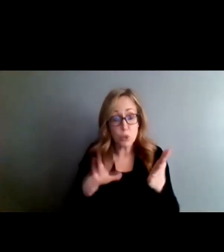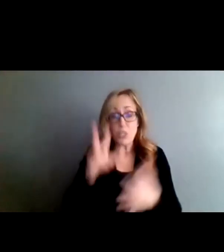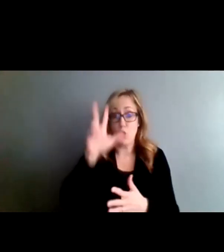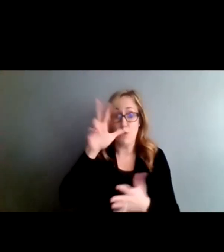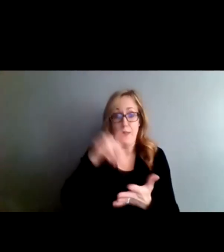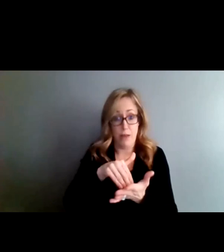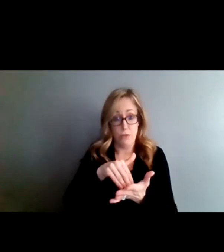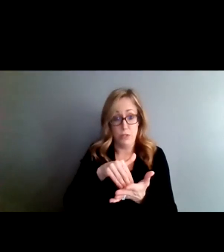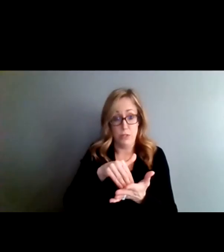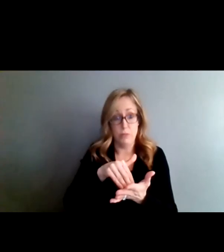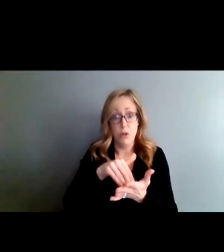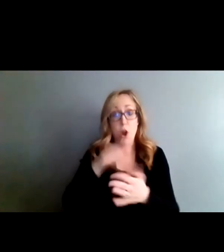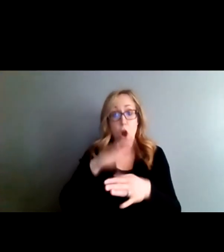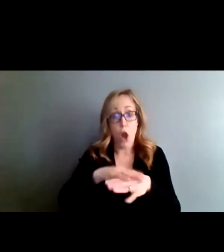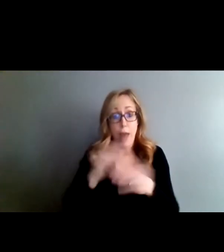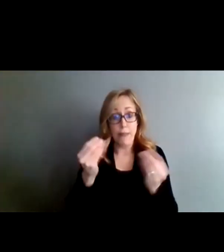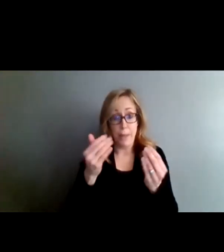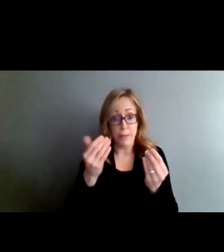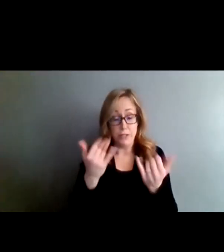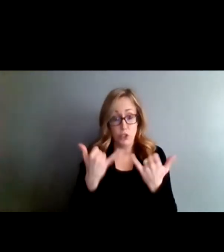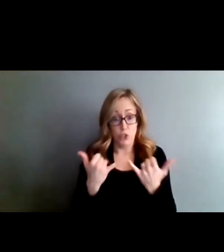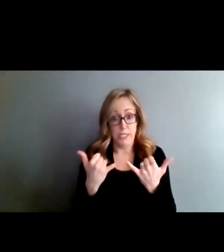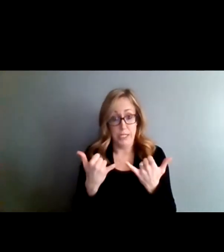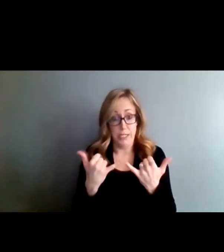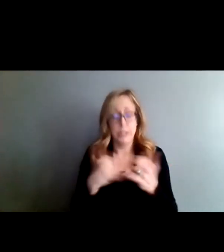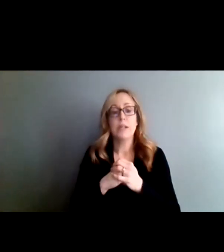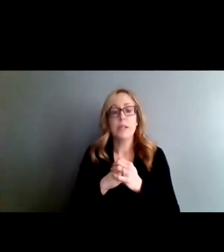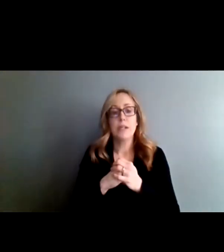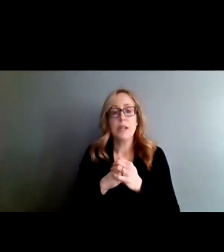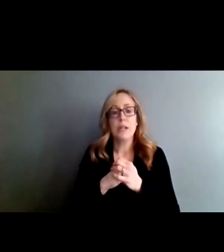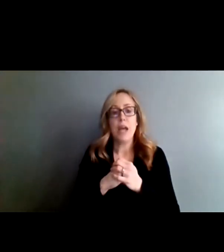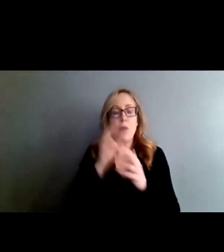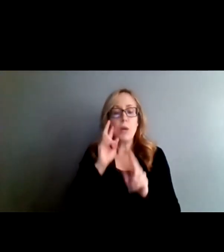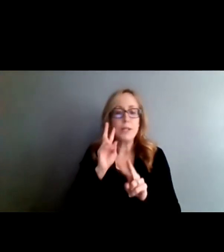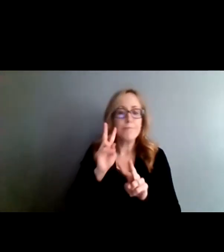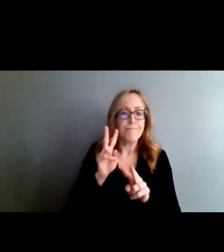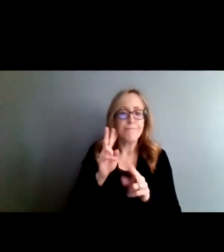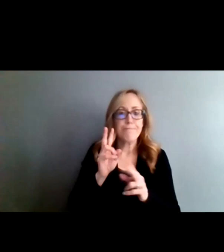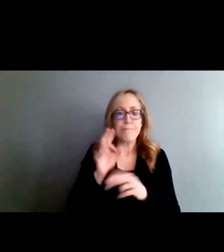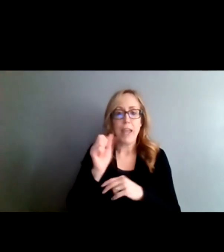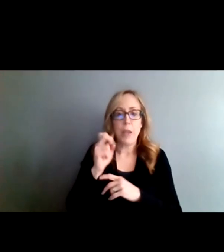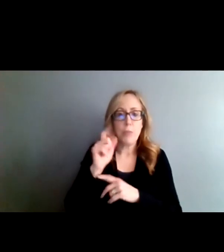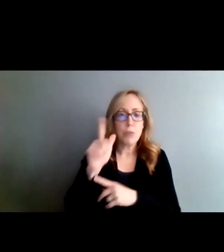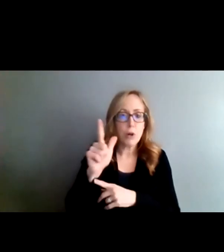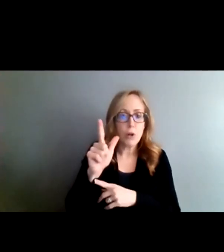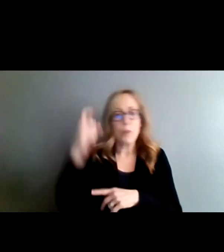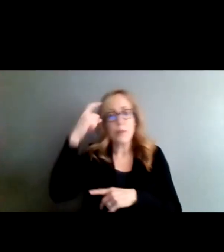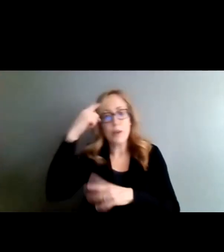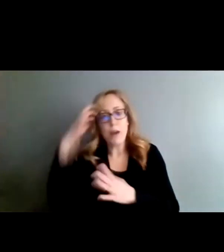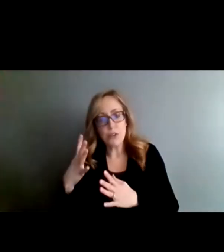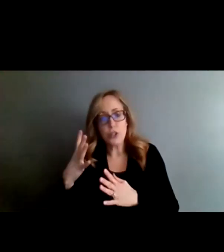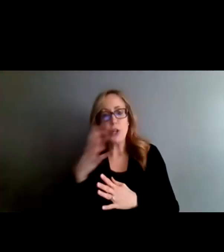our campuses currently, and we're now looking towards April with the Governor and Commissioner of